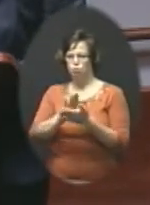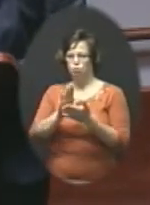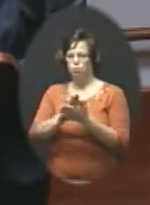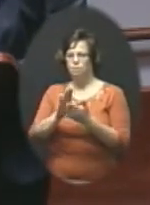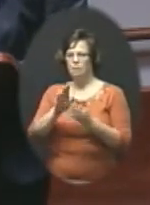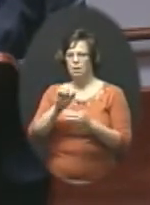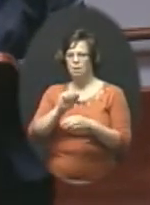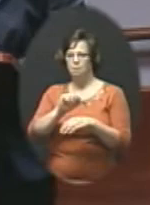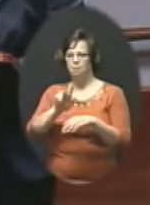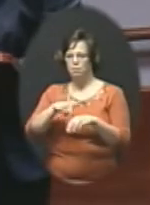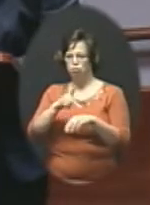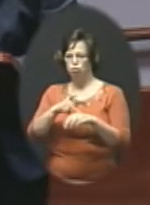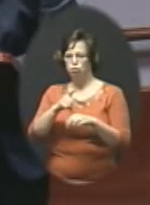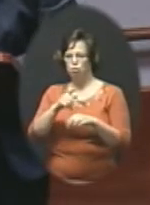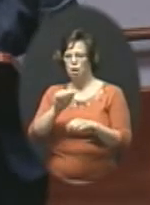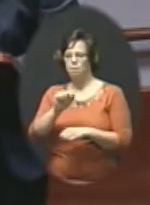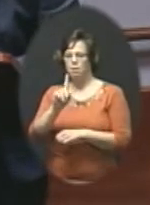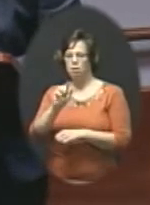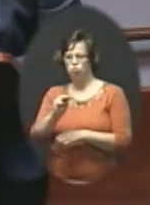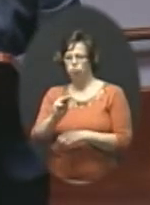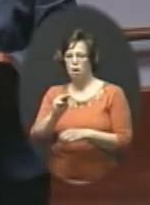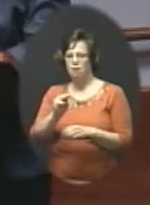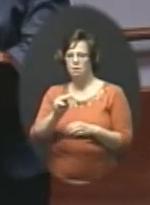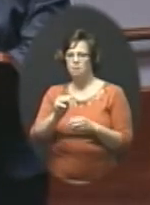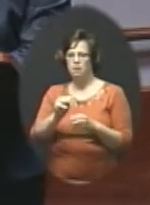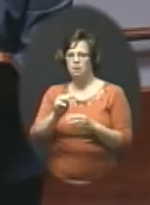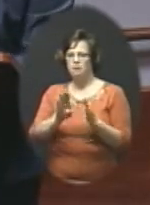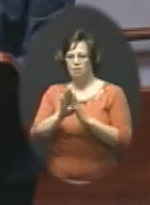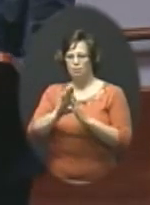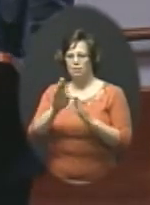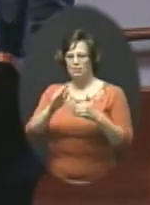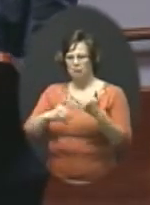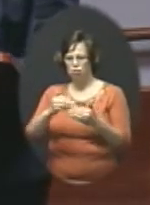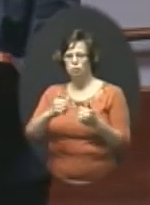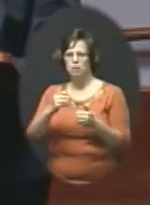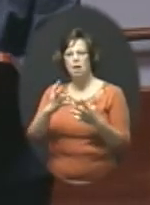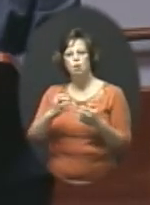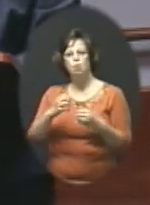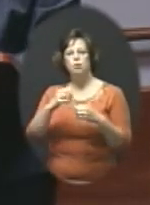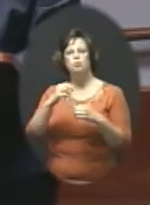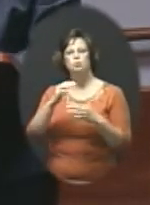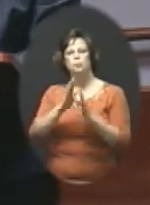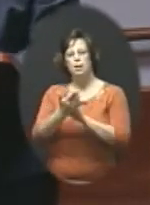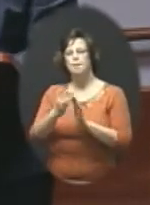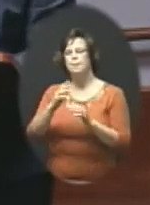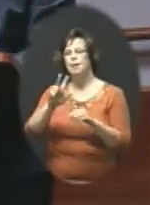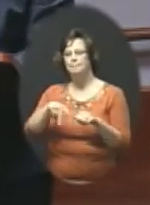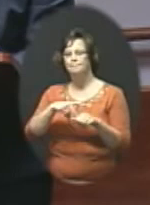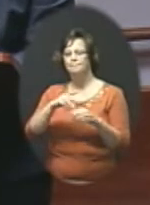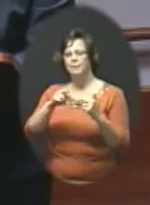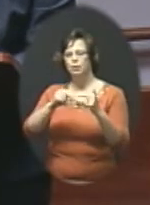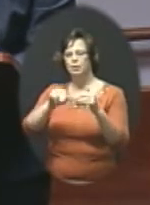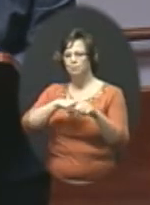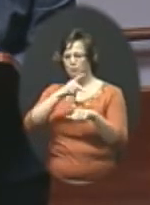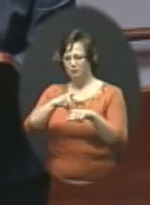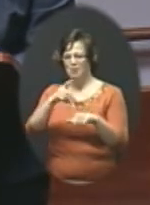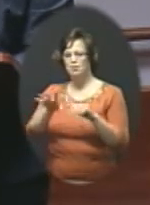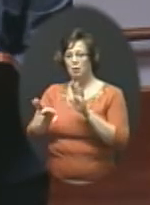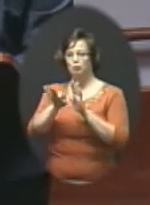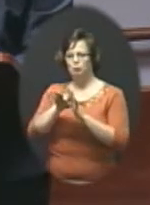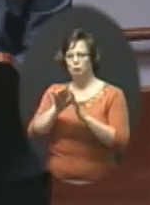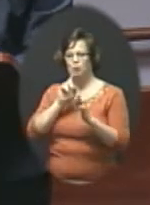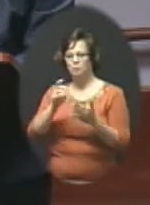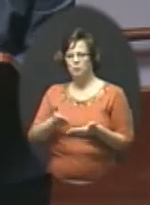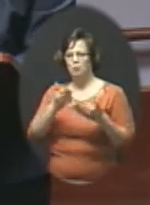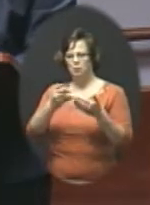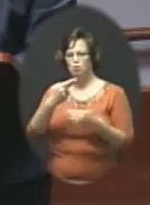Series. They are individuals who are seeking professional development and who aspire to be building administrators. They are chosen,